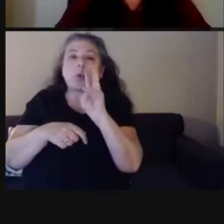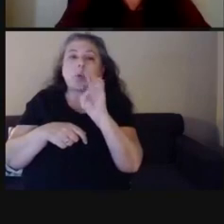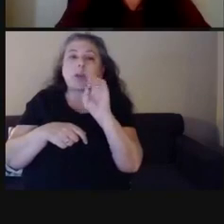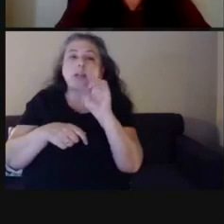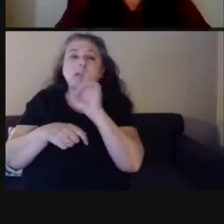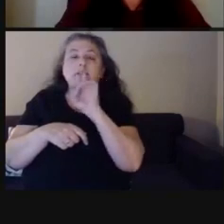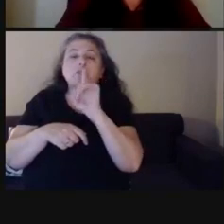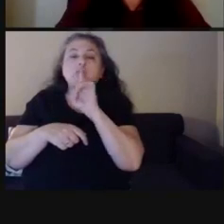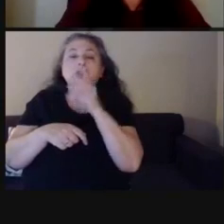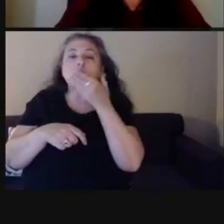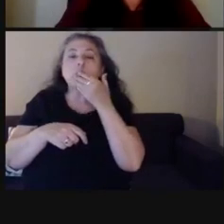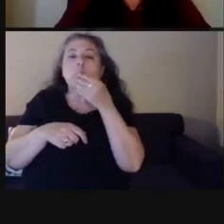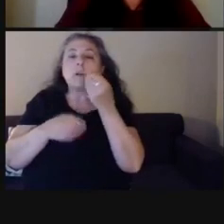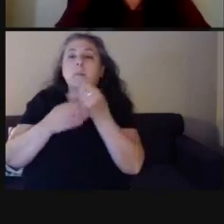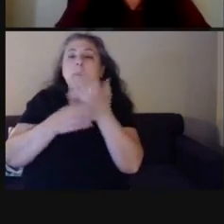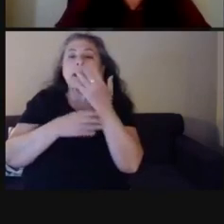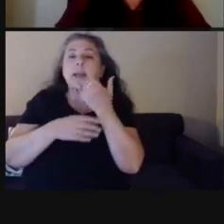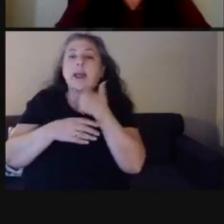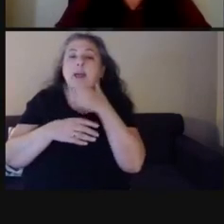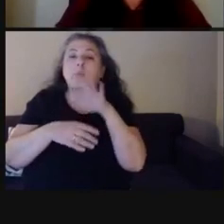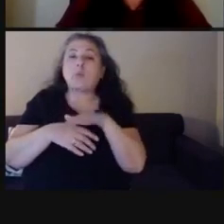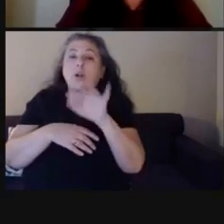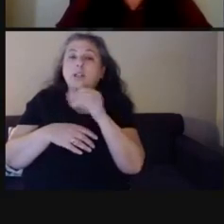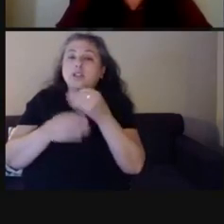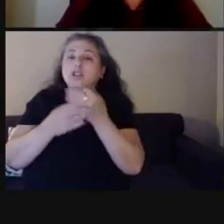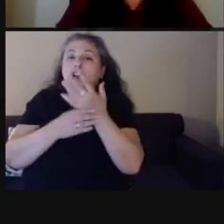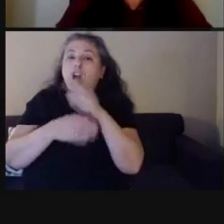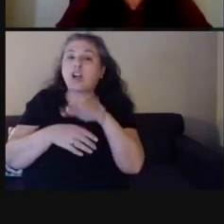good plant to have around.